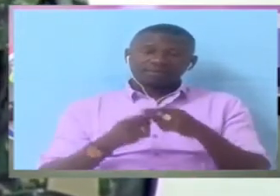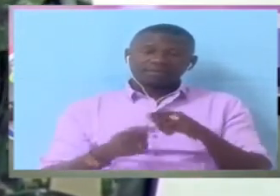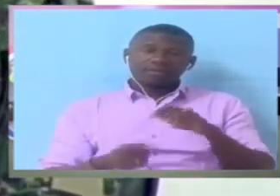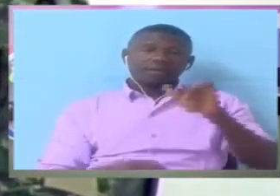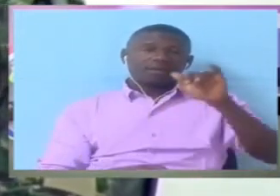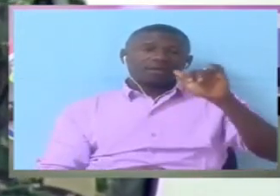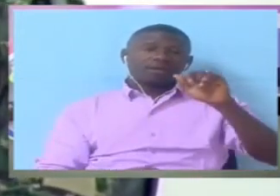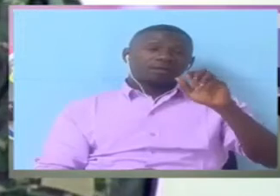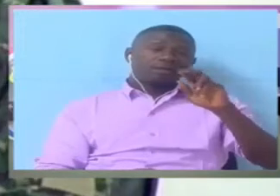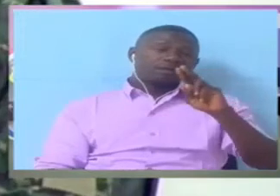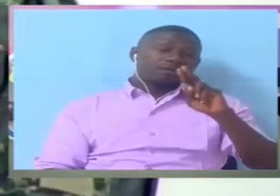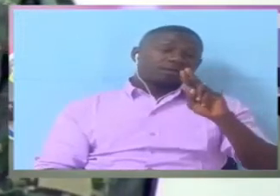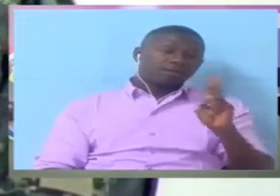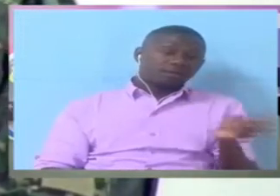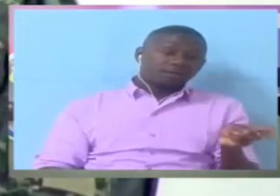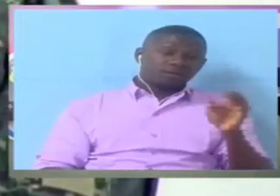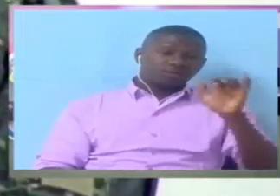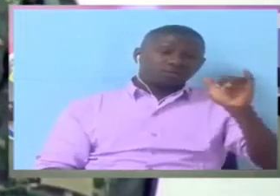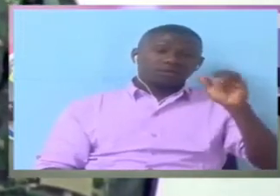Hydra also asked, he said, Kamara,